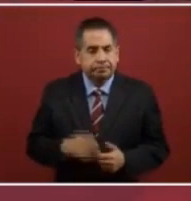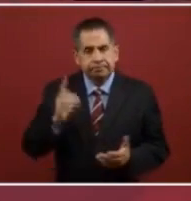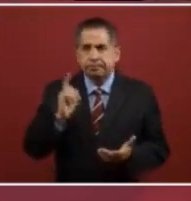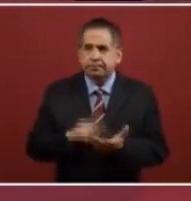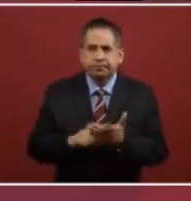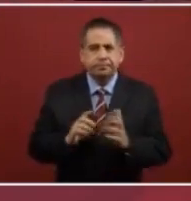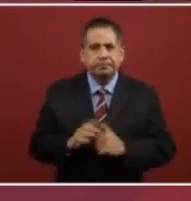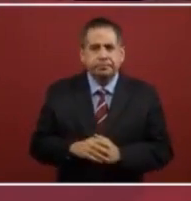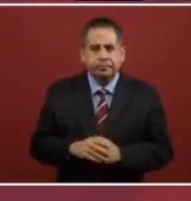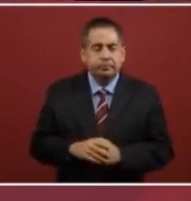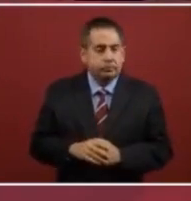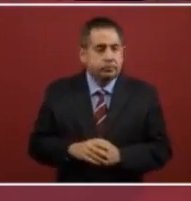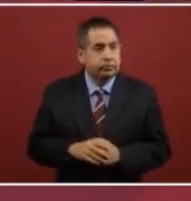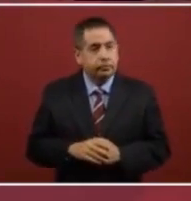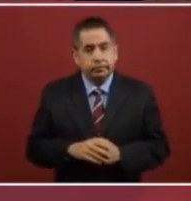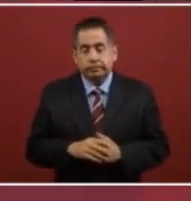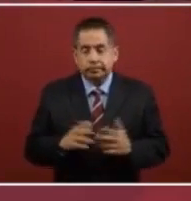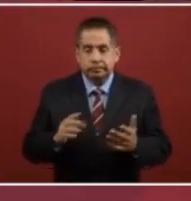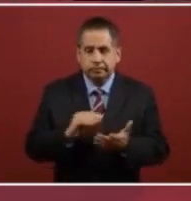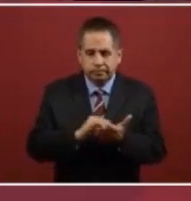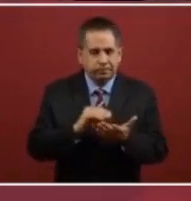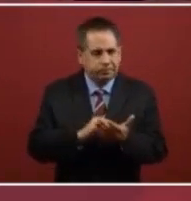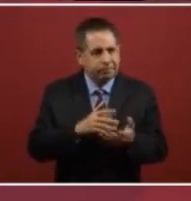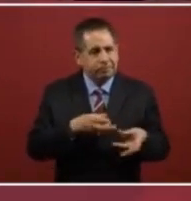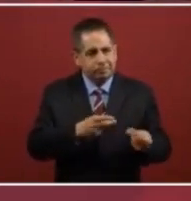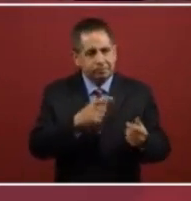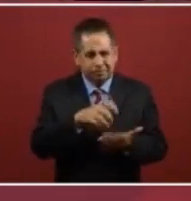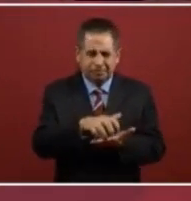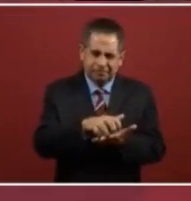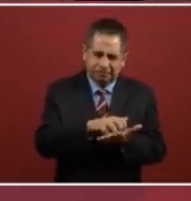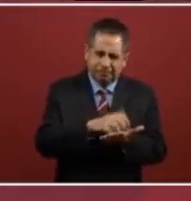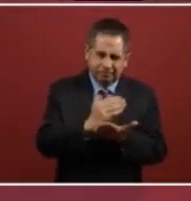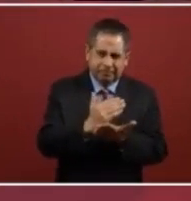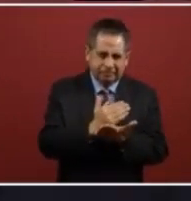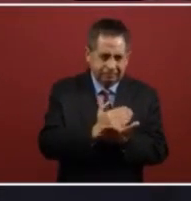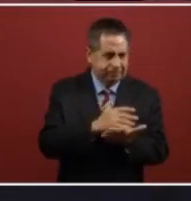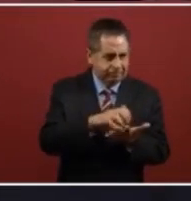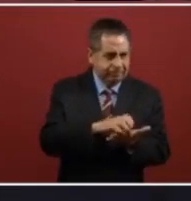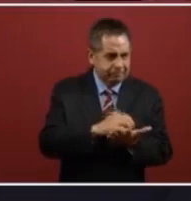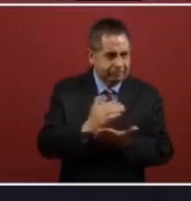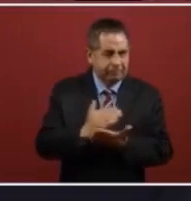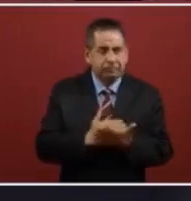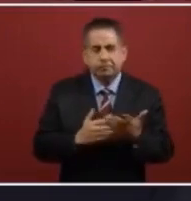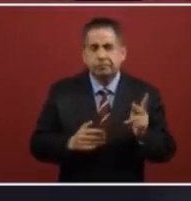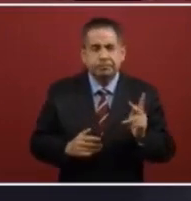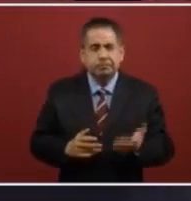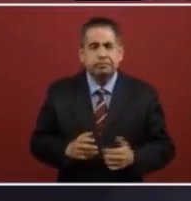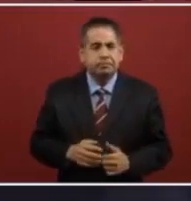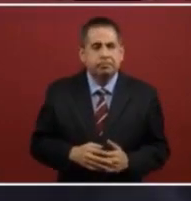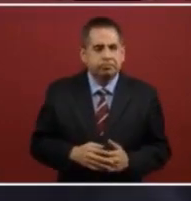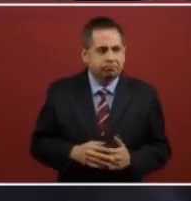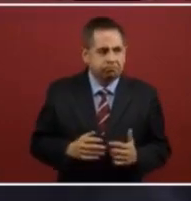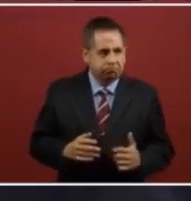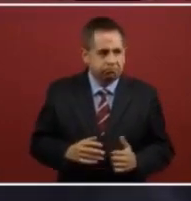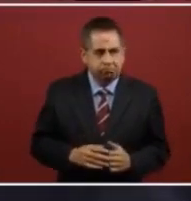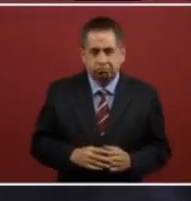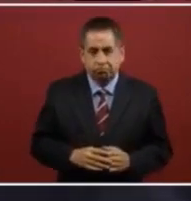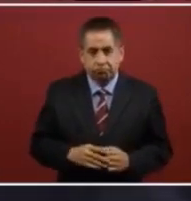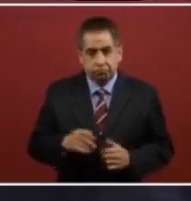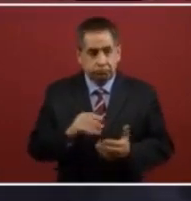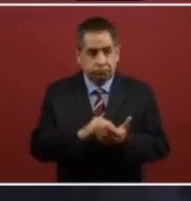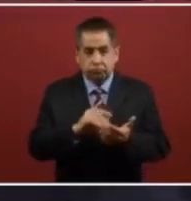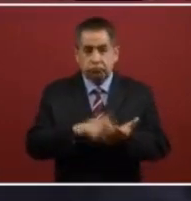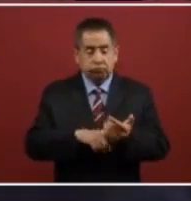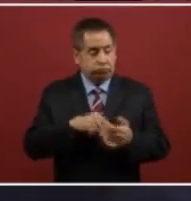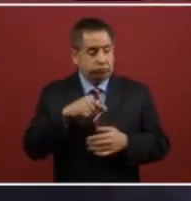es todavía, And he still believes ojalá y that se it is, reduzcan los gastos, but he hopes Pero that the es el